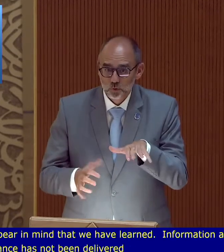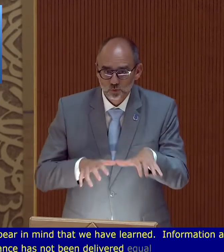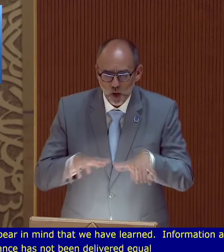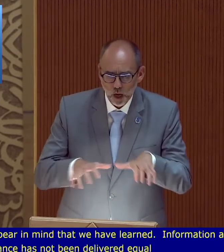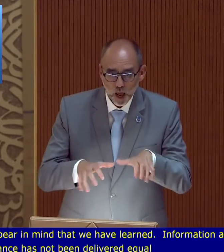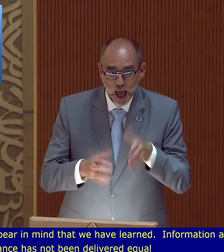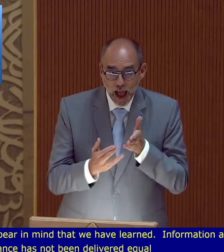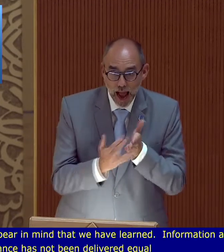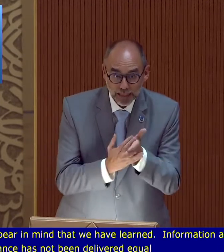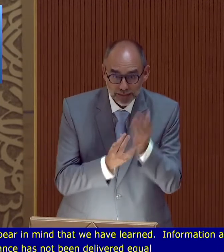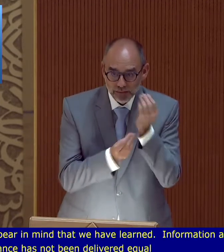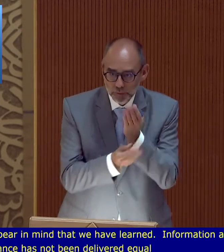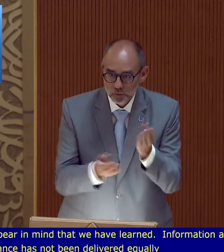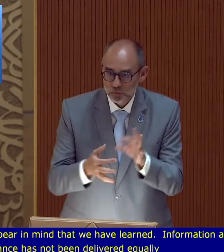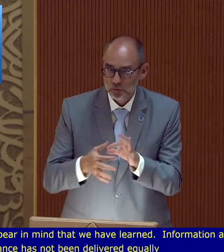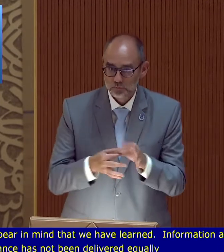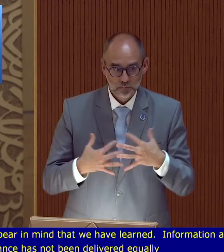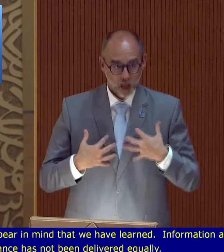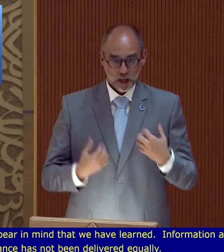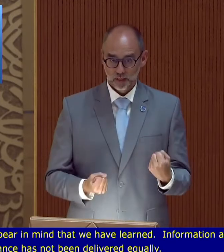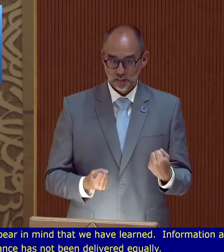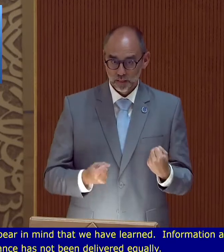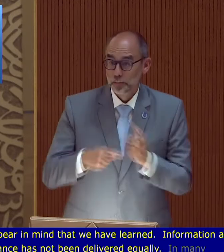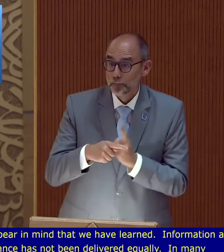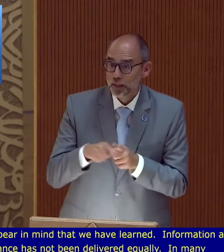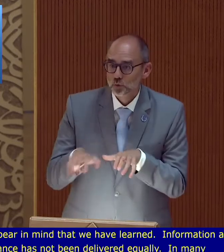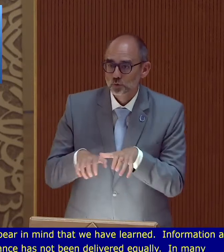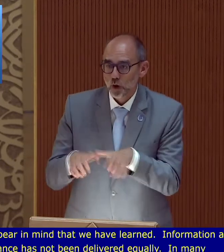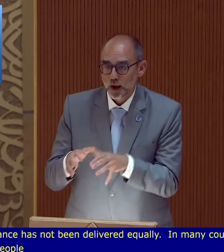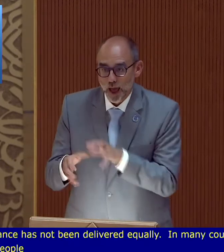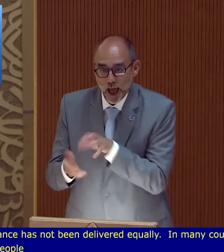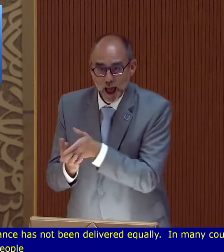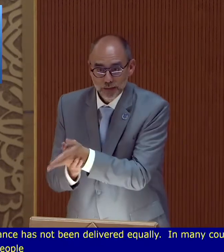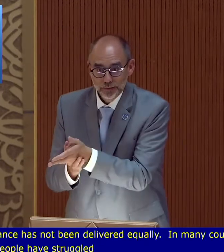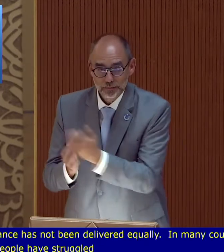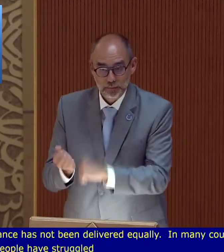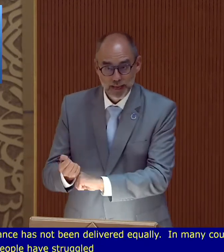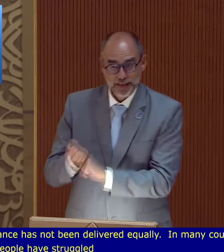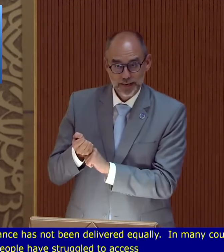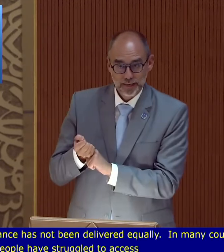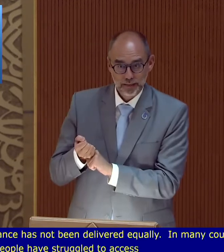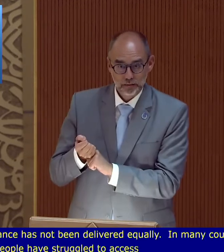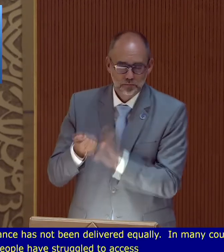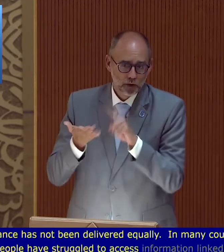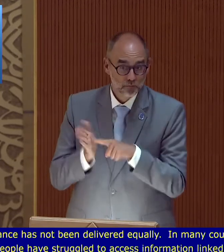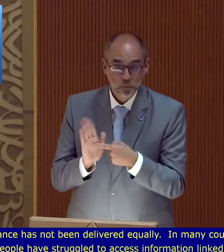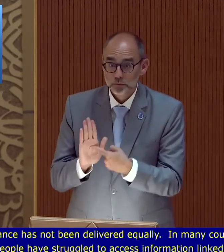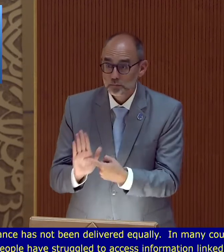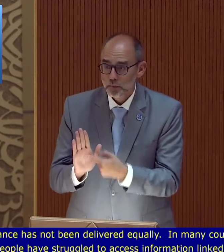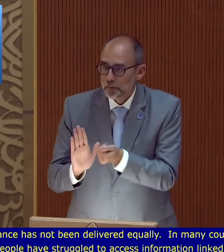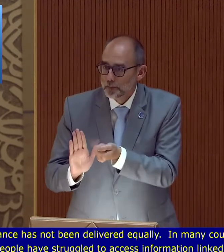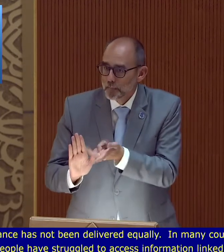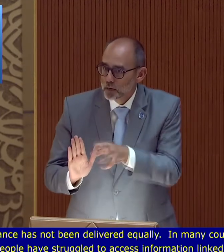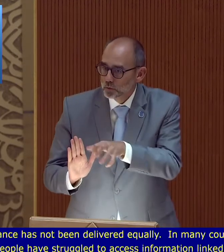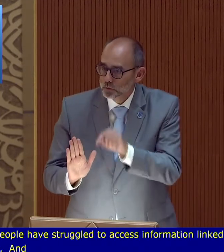In many countries, deaf people have struggled to access information linked with health, and they've struggled to access support.